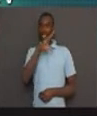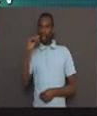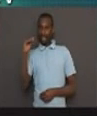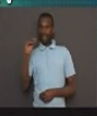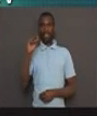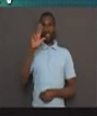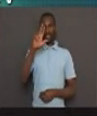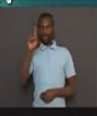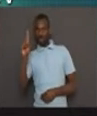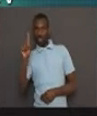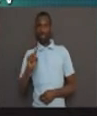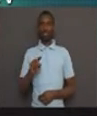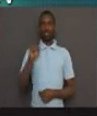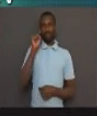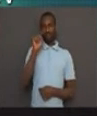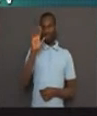factor